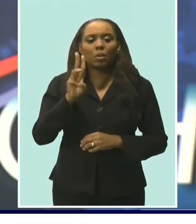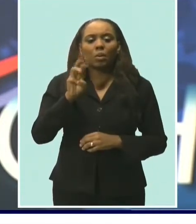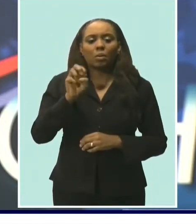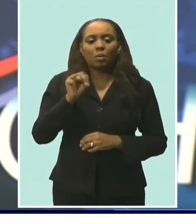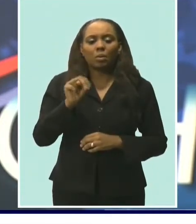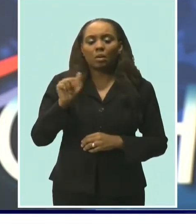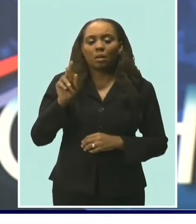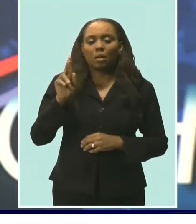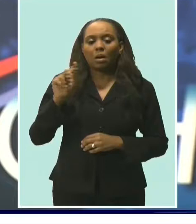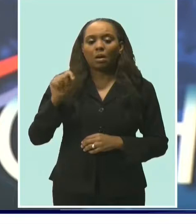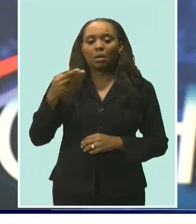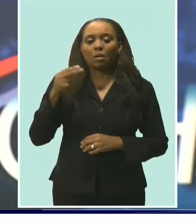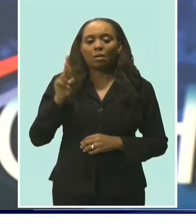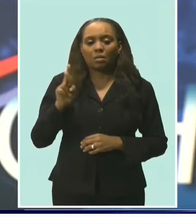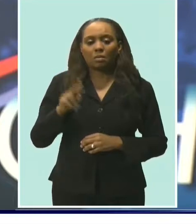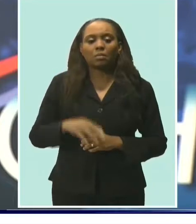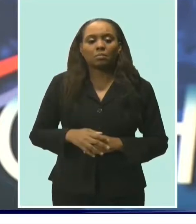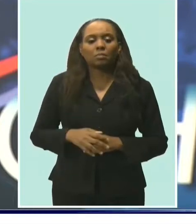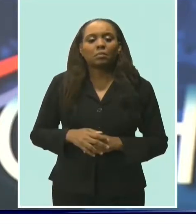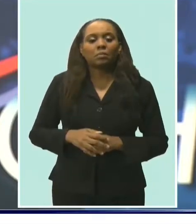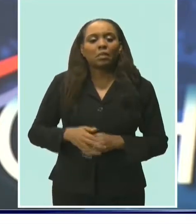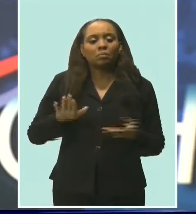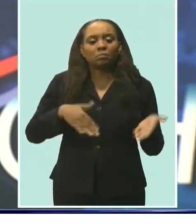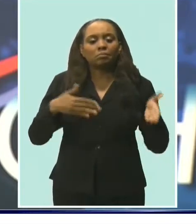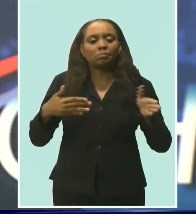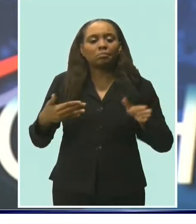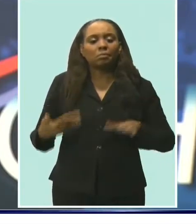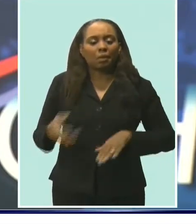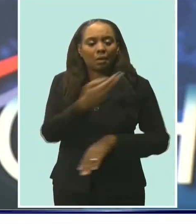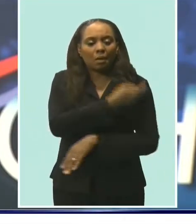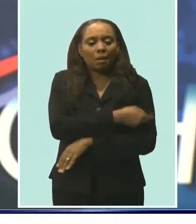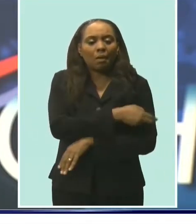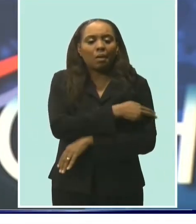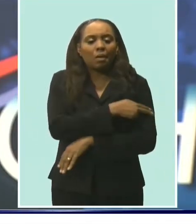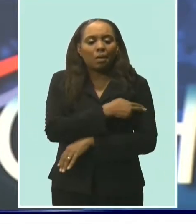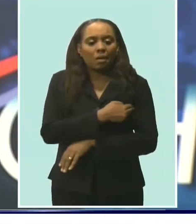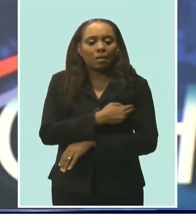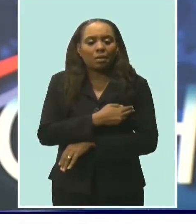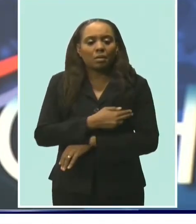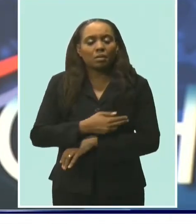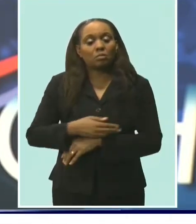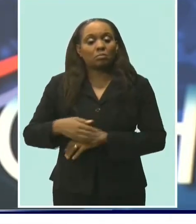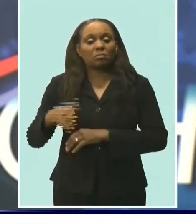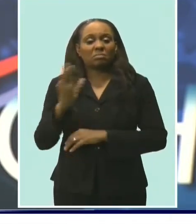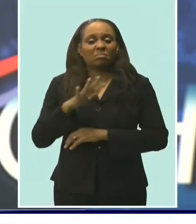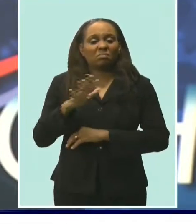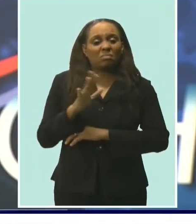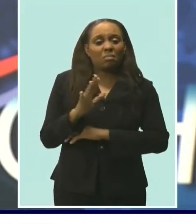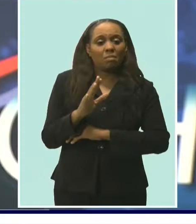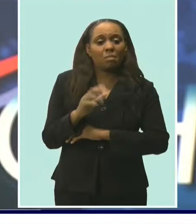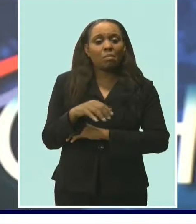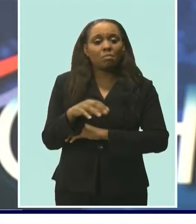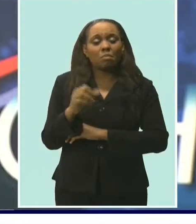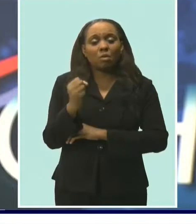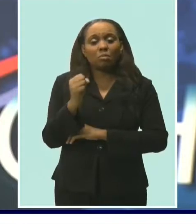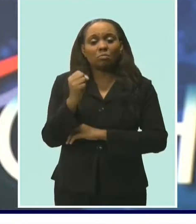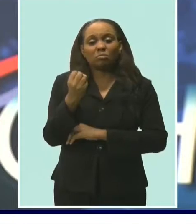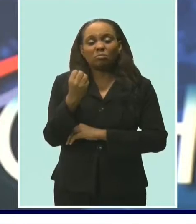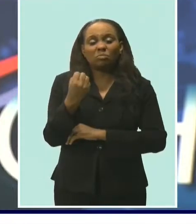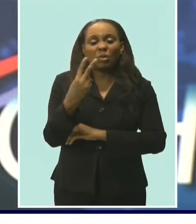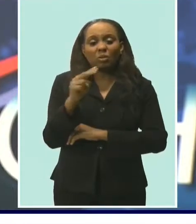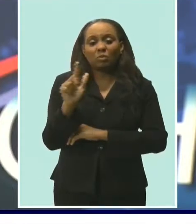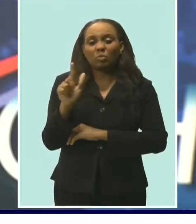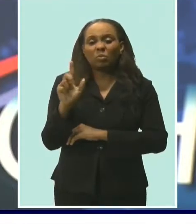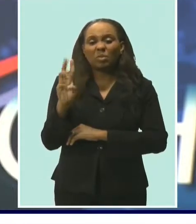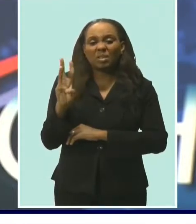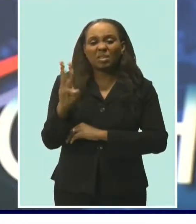Right Honourable Owen Arthur. Professor Arthur passed away at the Queen Elizabeth Hospital at 26 minutes past midnight. He was